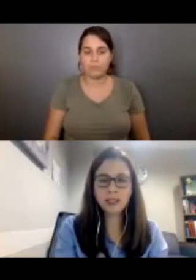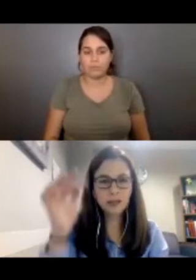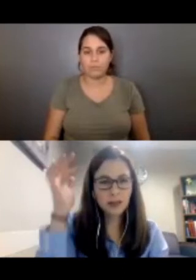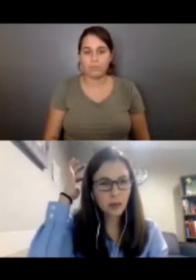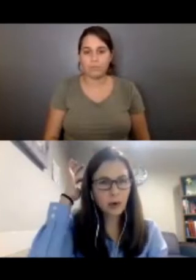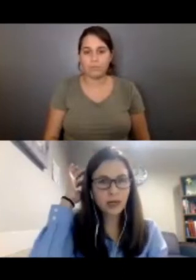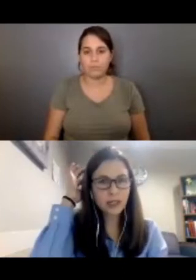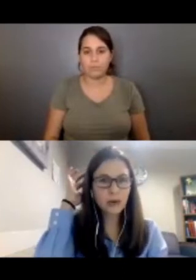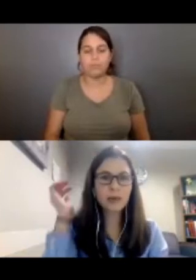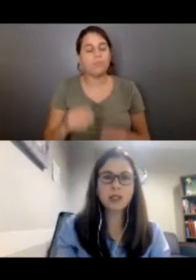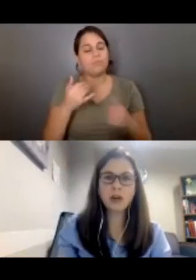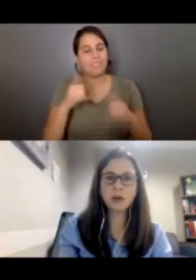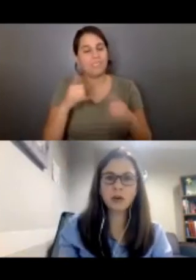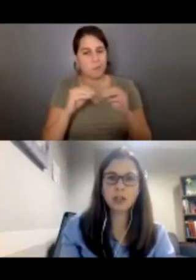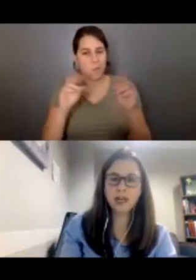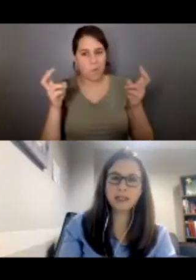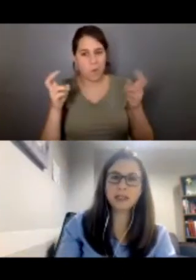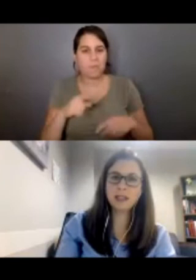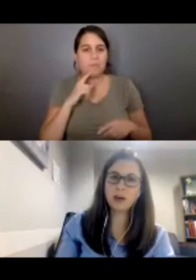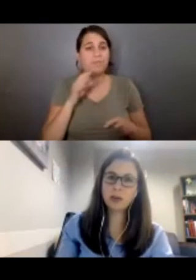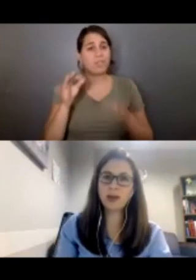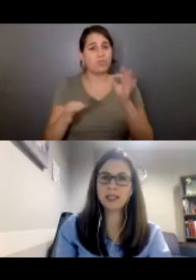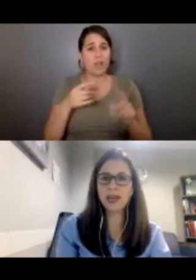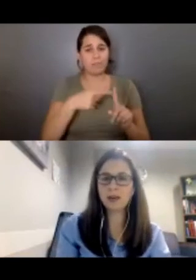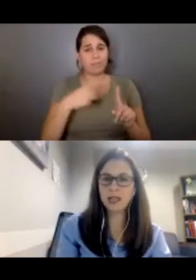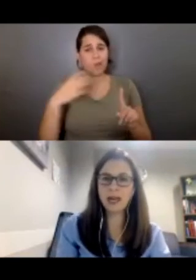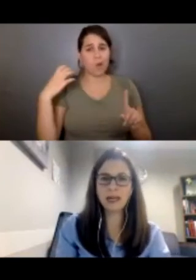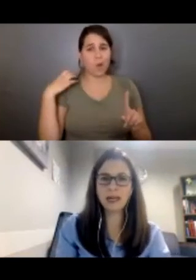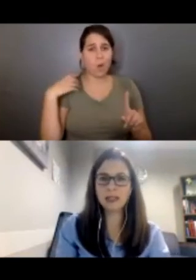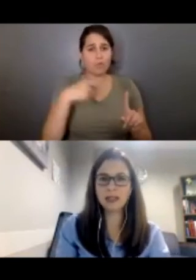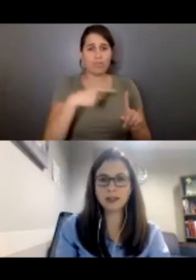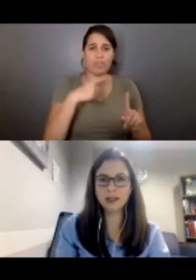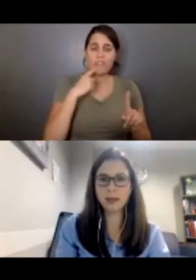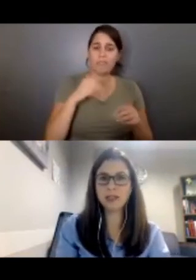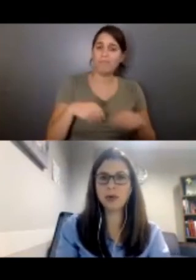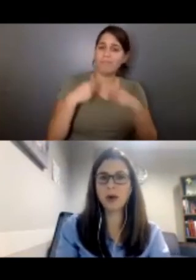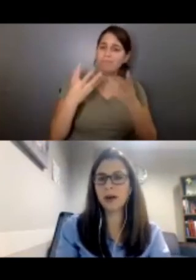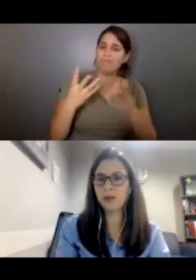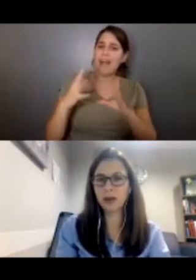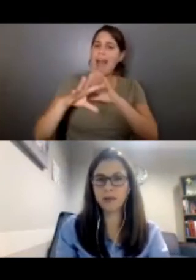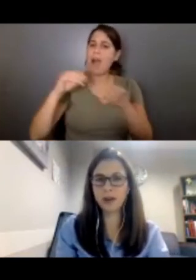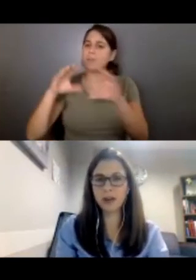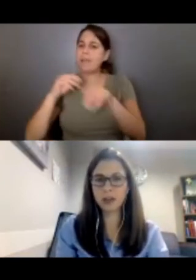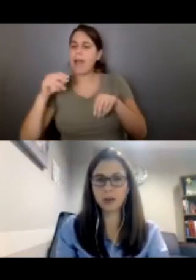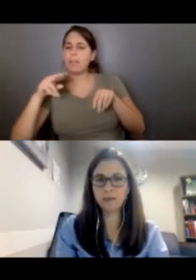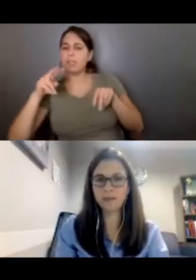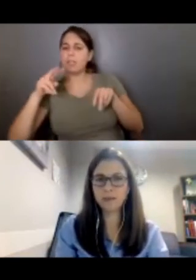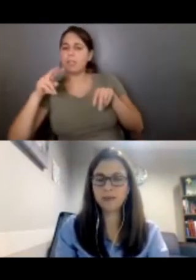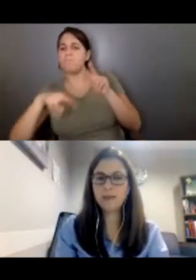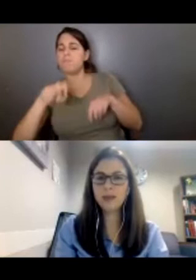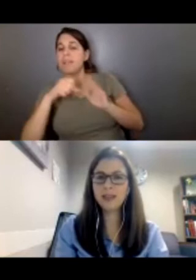And then to finish the quote, he describes the coach as the coach provides the outside eyes and ears and makes you aware of where you're falling